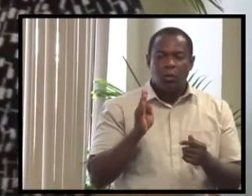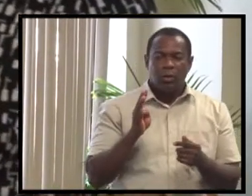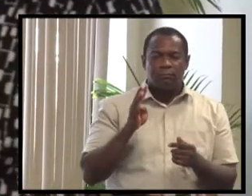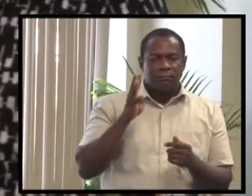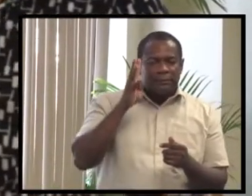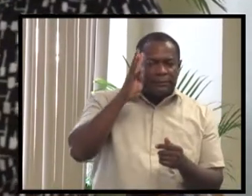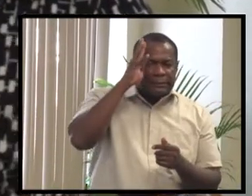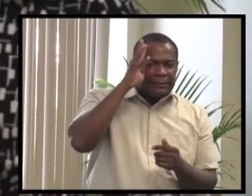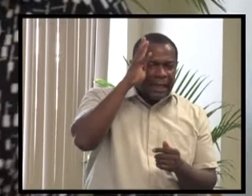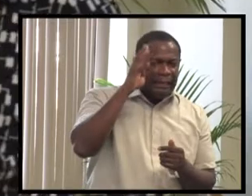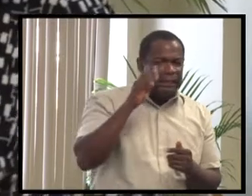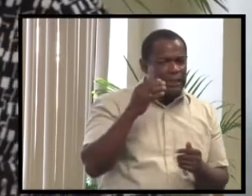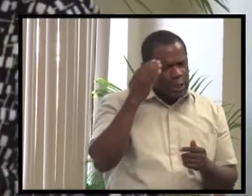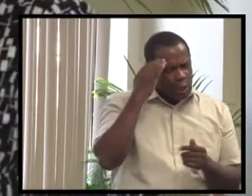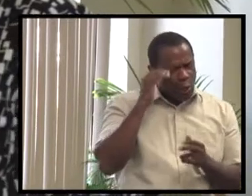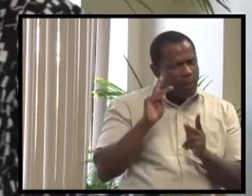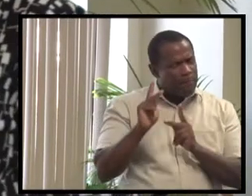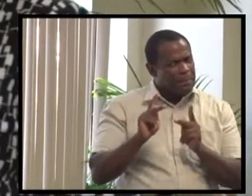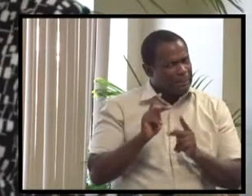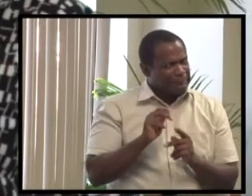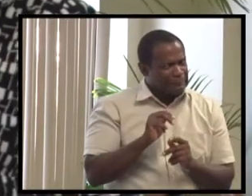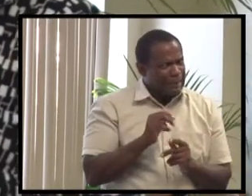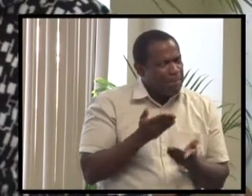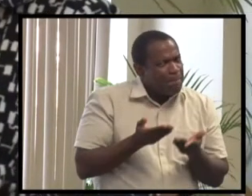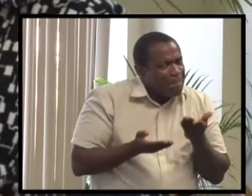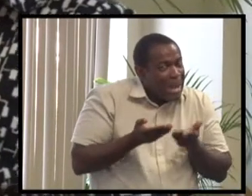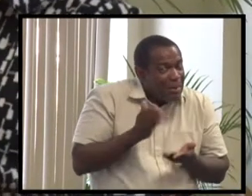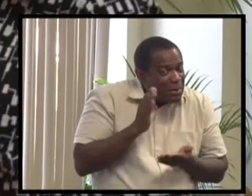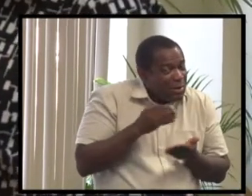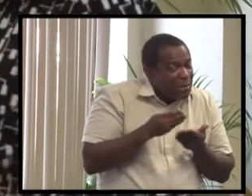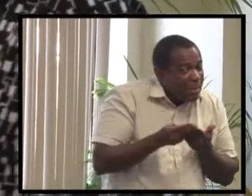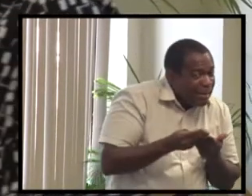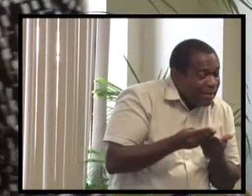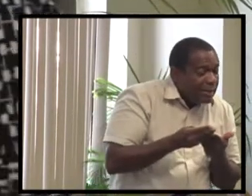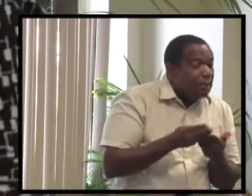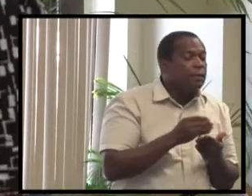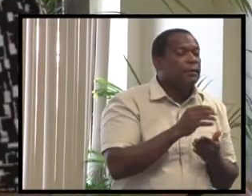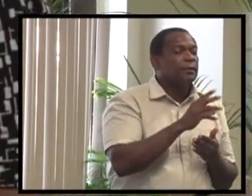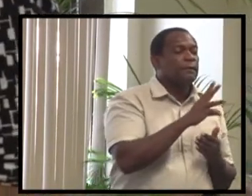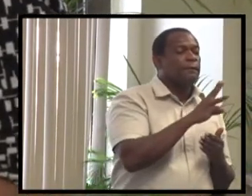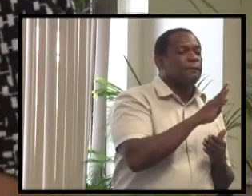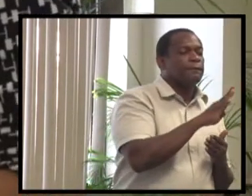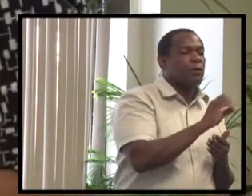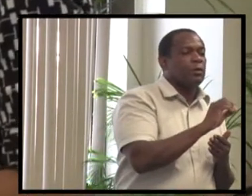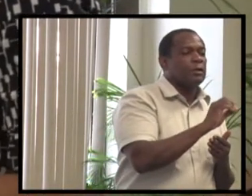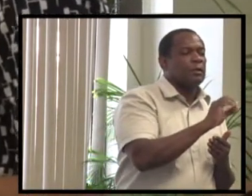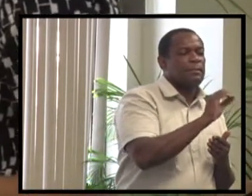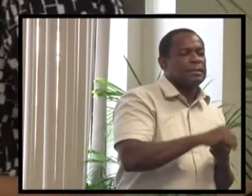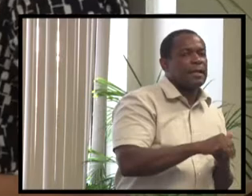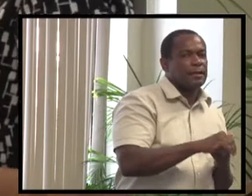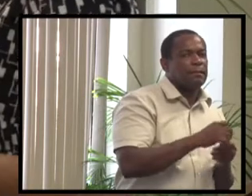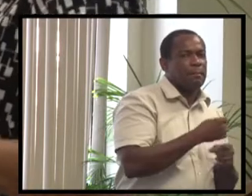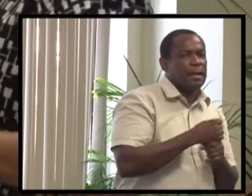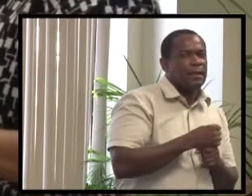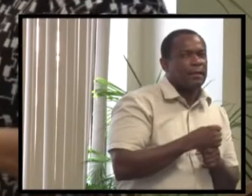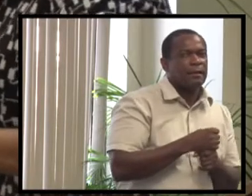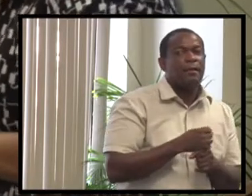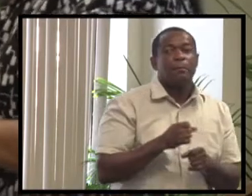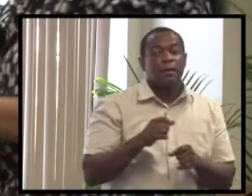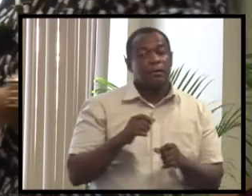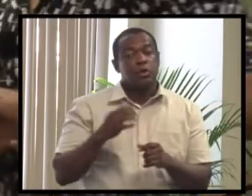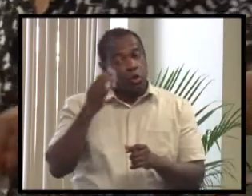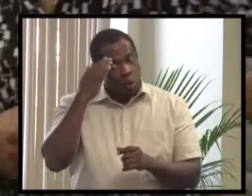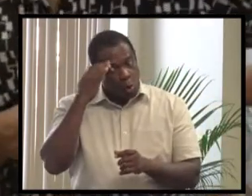The traditional target, someone like H&M, they do 80% basics, classics, and only 20% fashionable